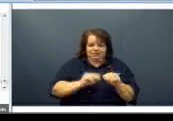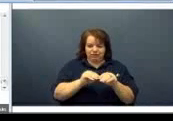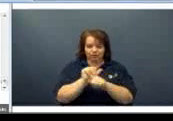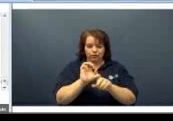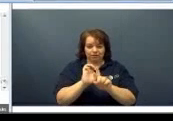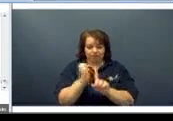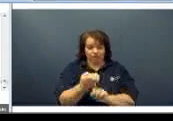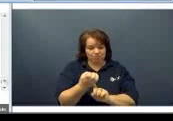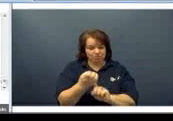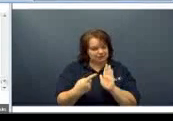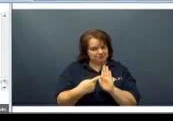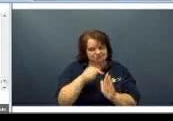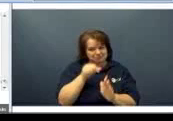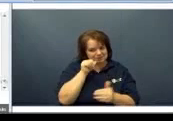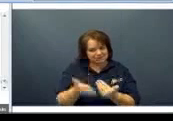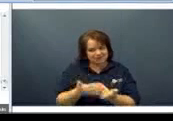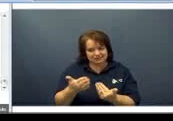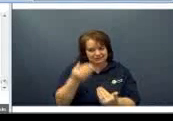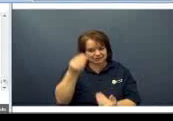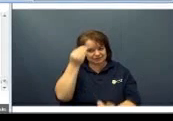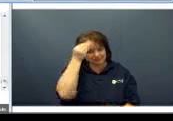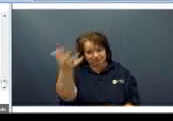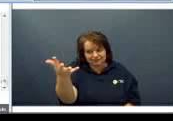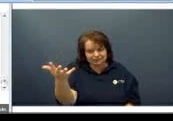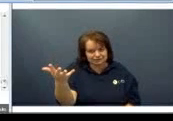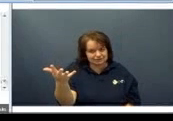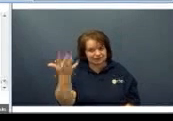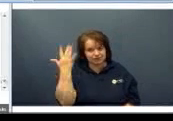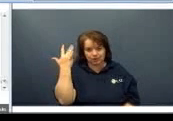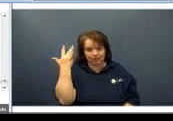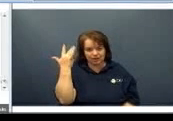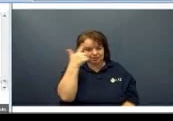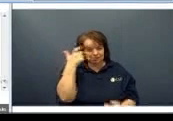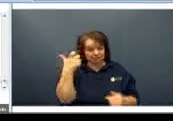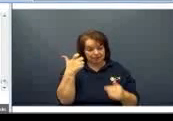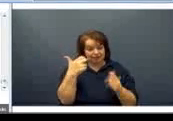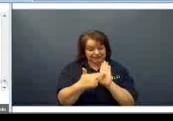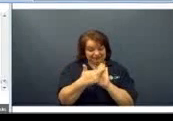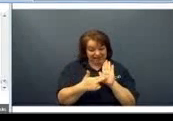work environment. And sometimes that's not very easy because some of the